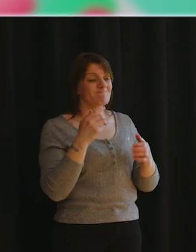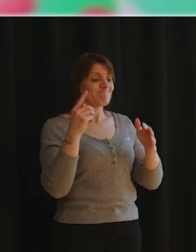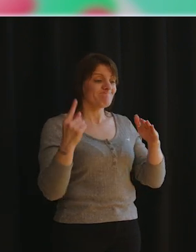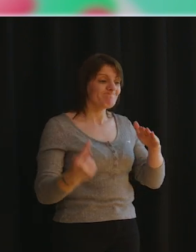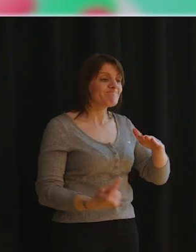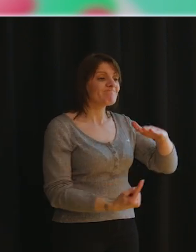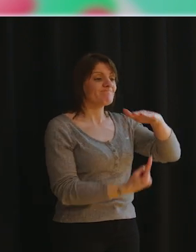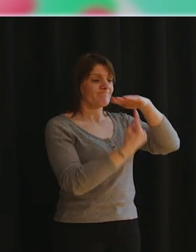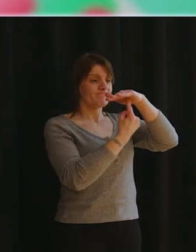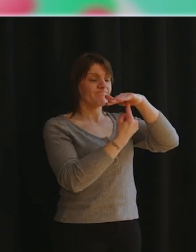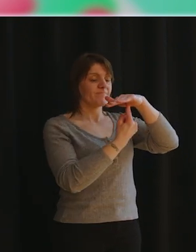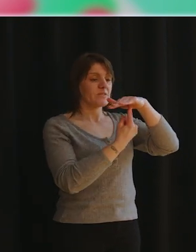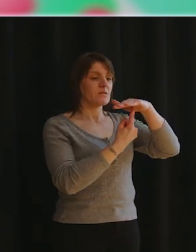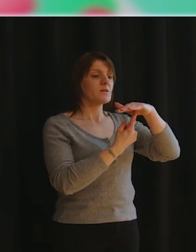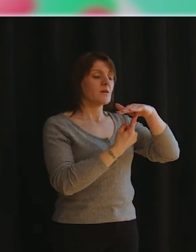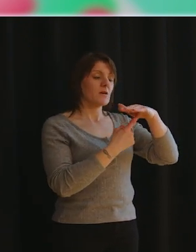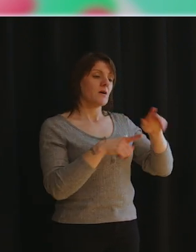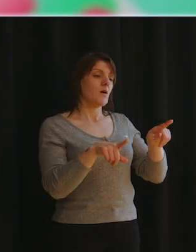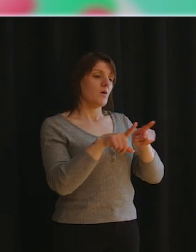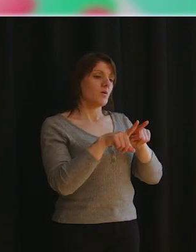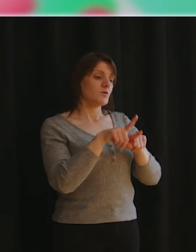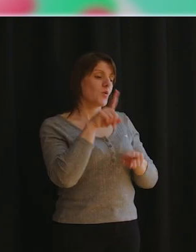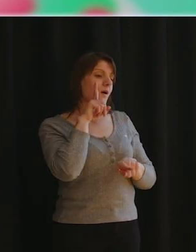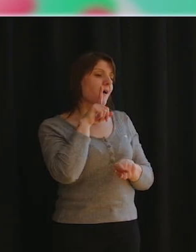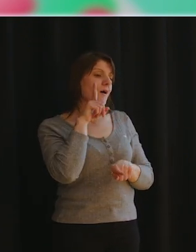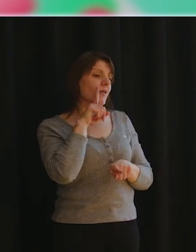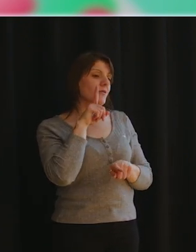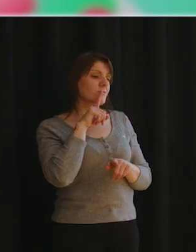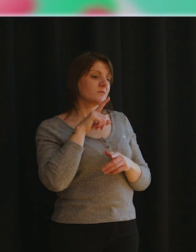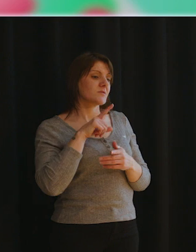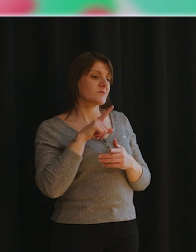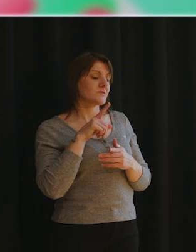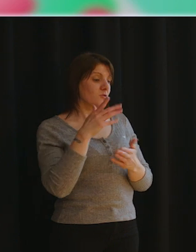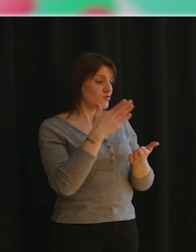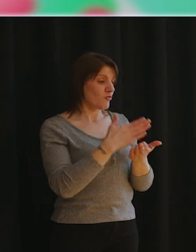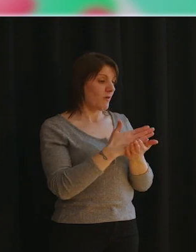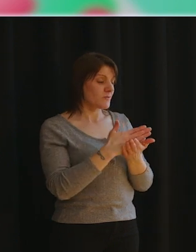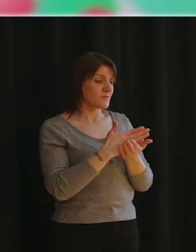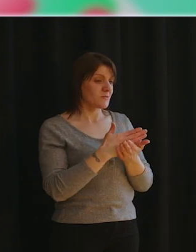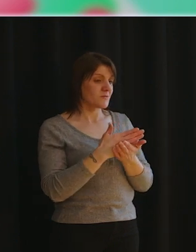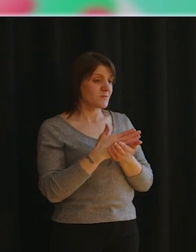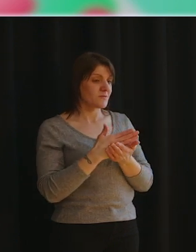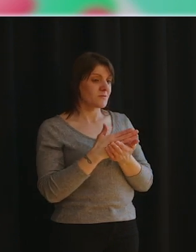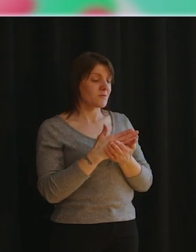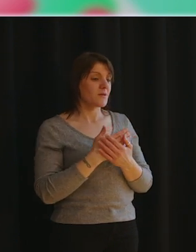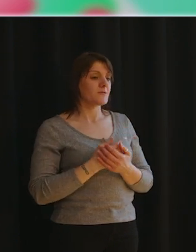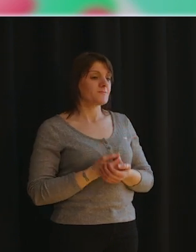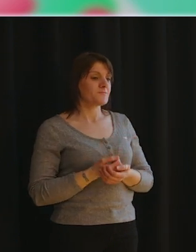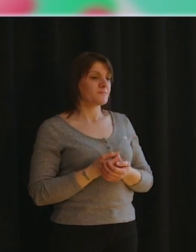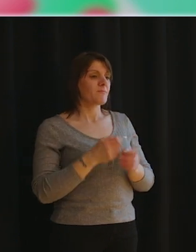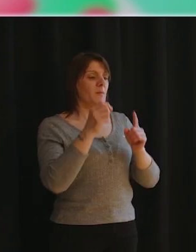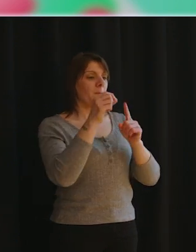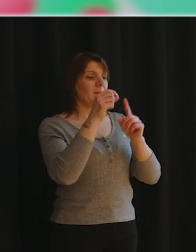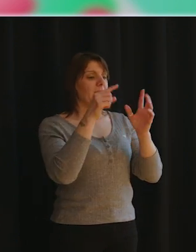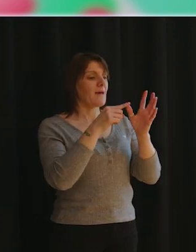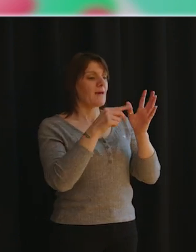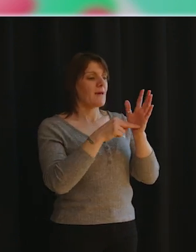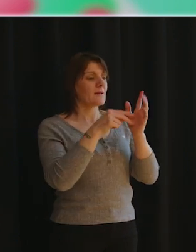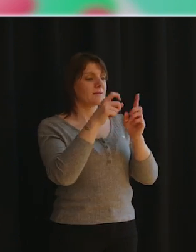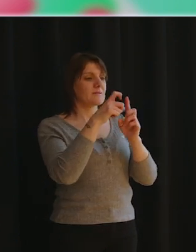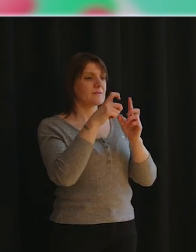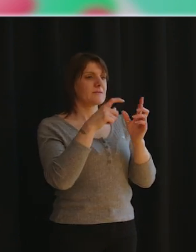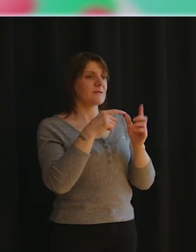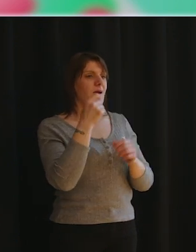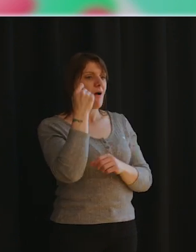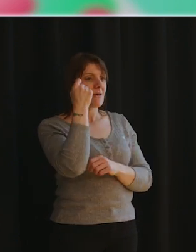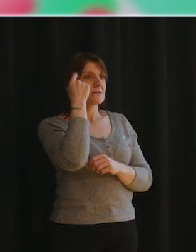vital, because it also helps engender trust. The Panda concept, the